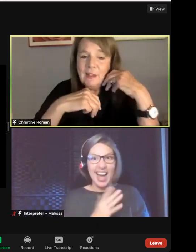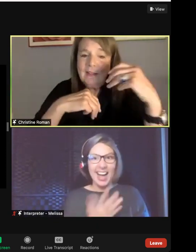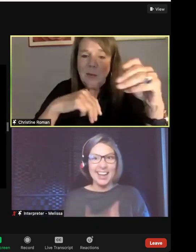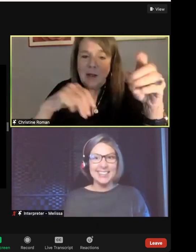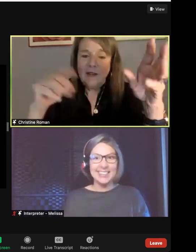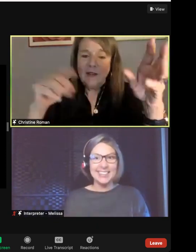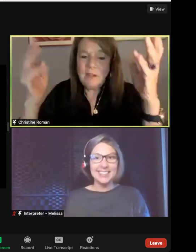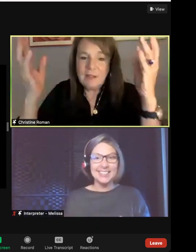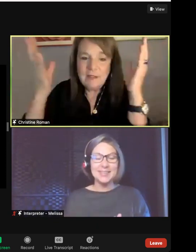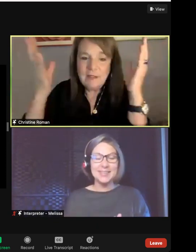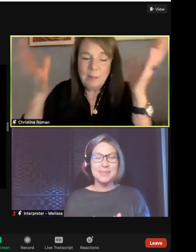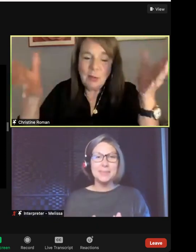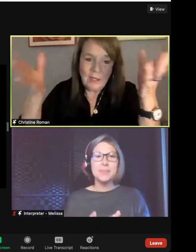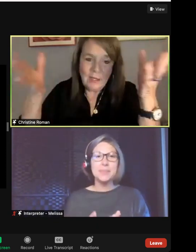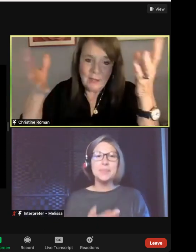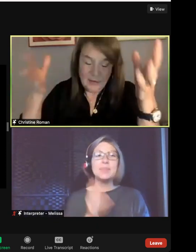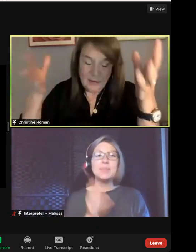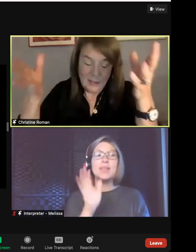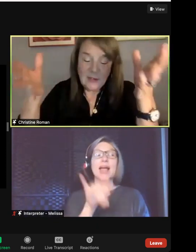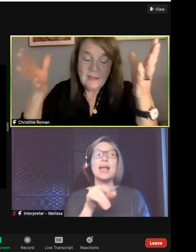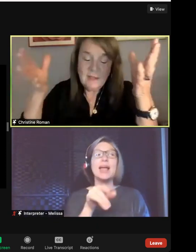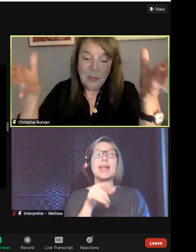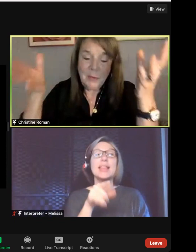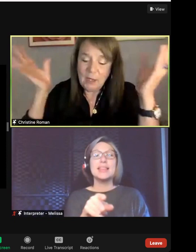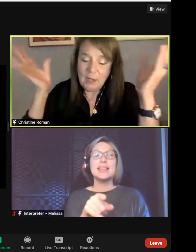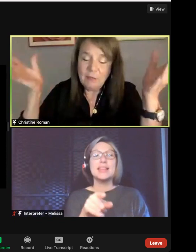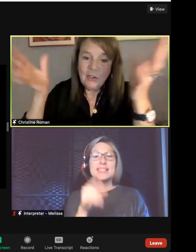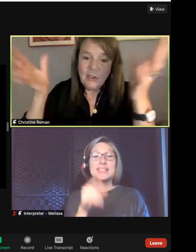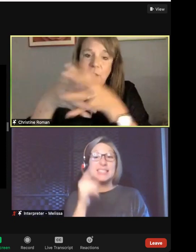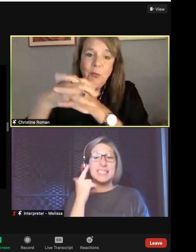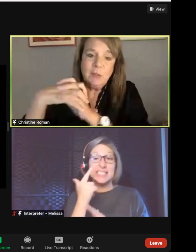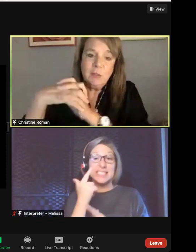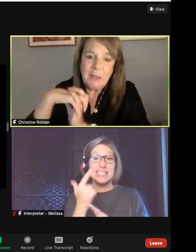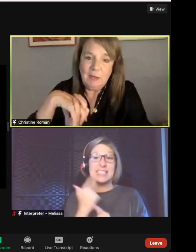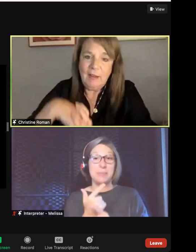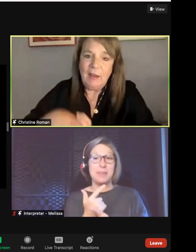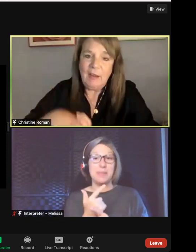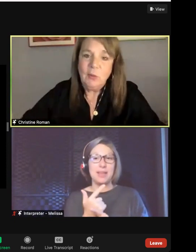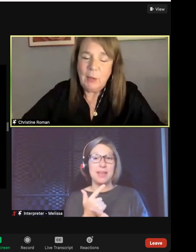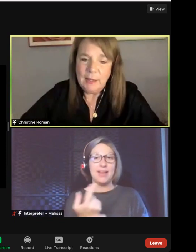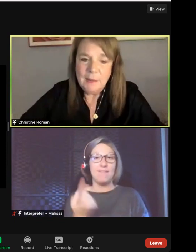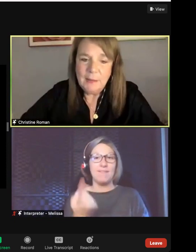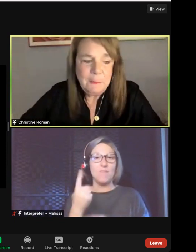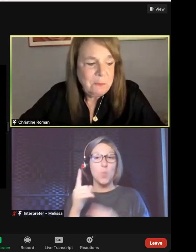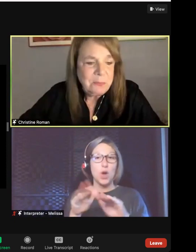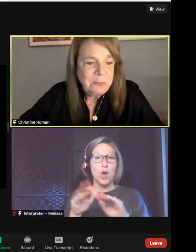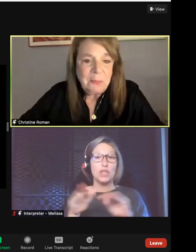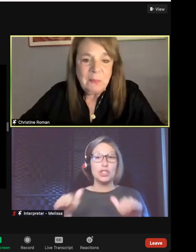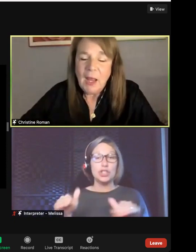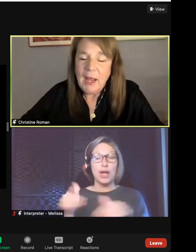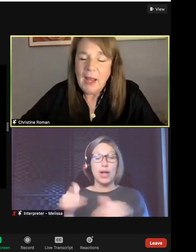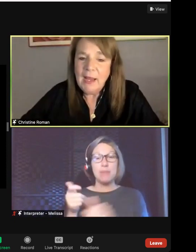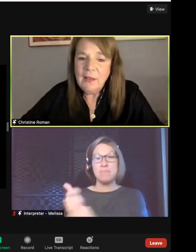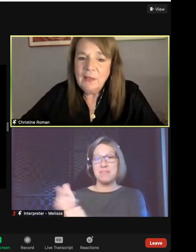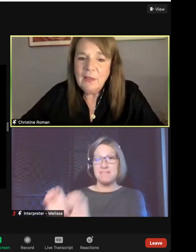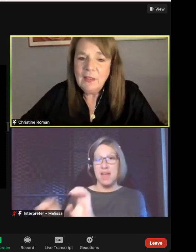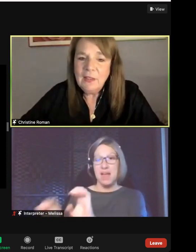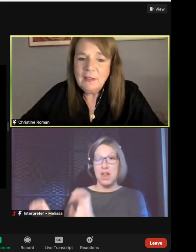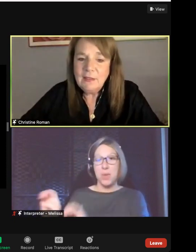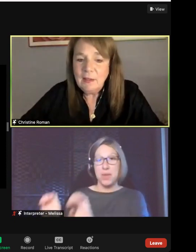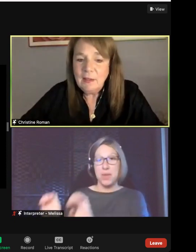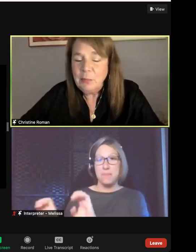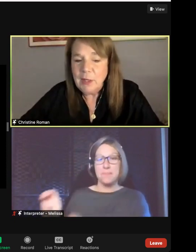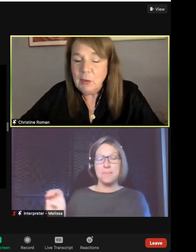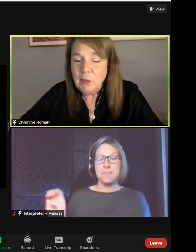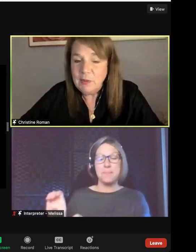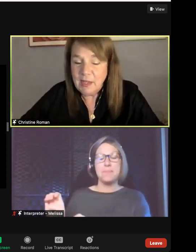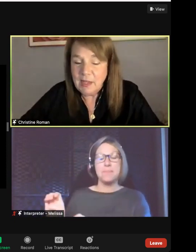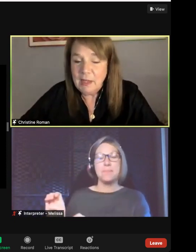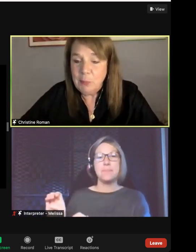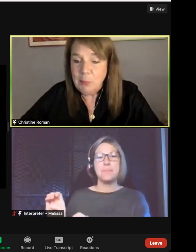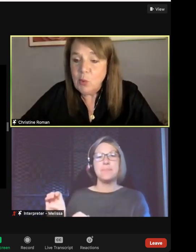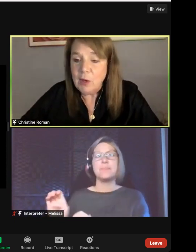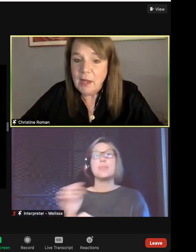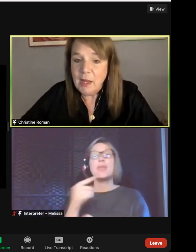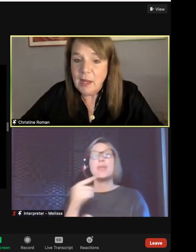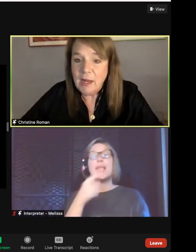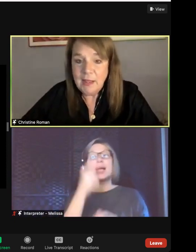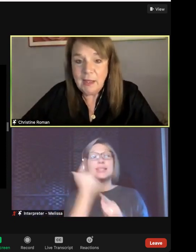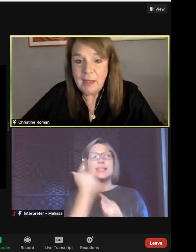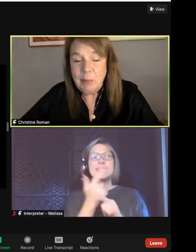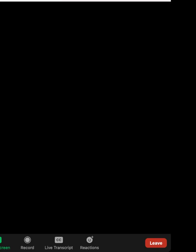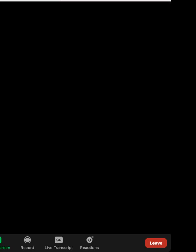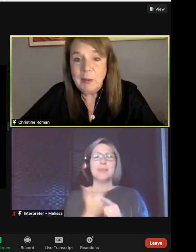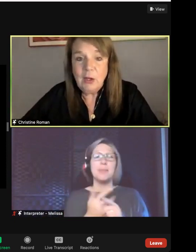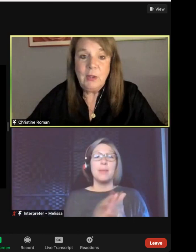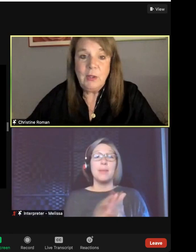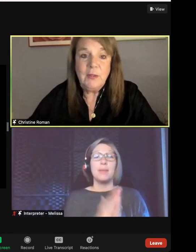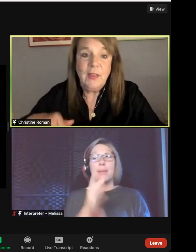This is the sibling of a child who was being evaluated. And this sibling was getting bored,